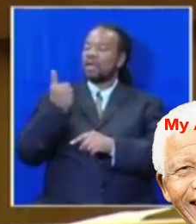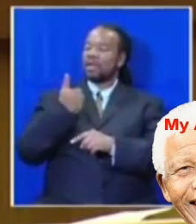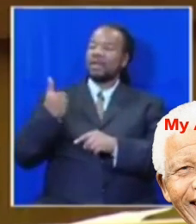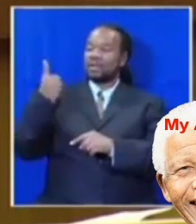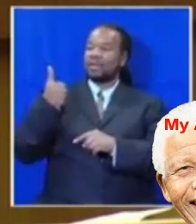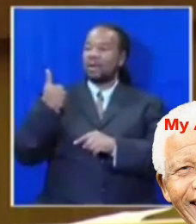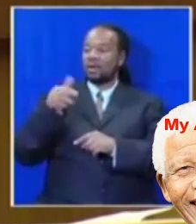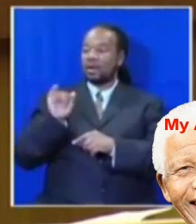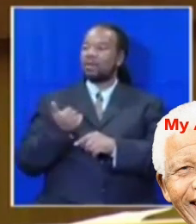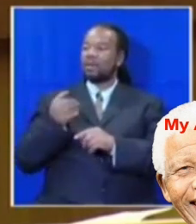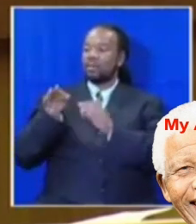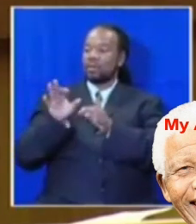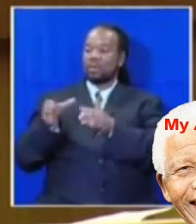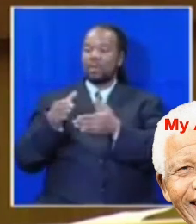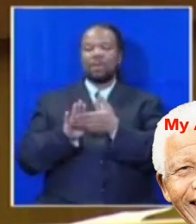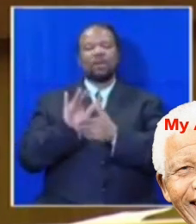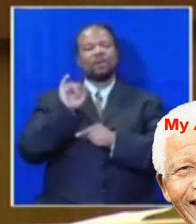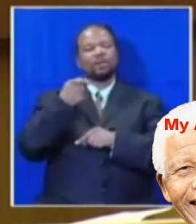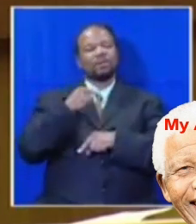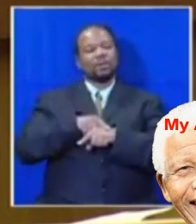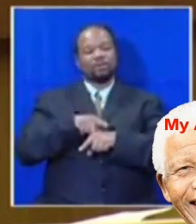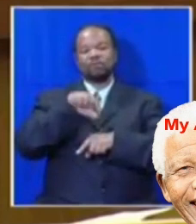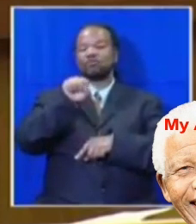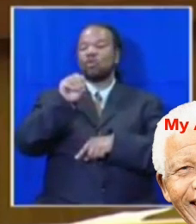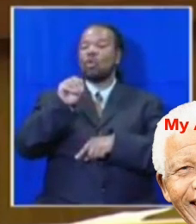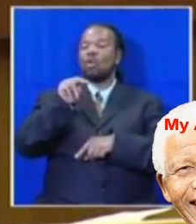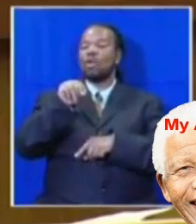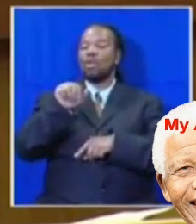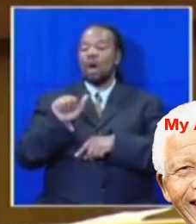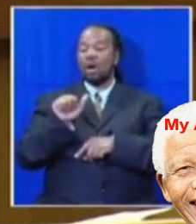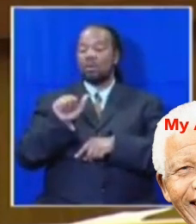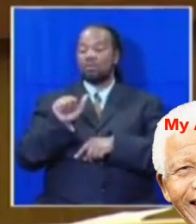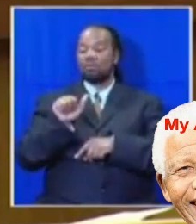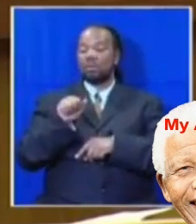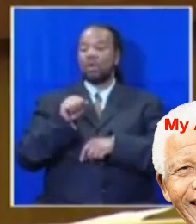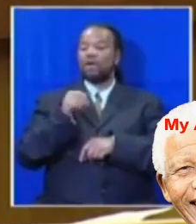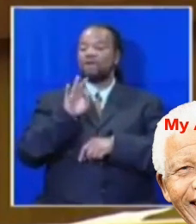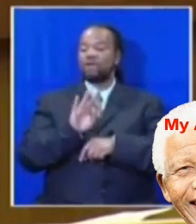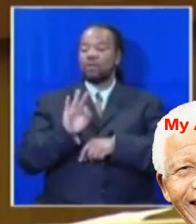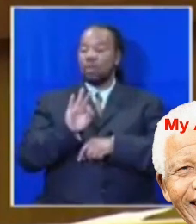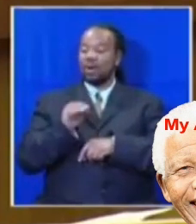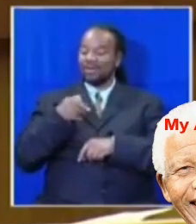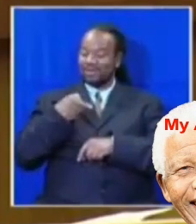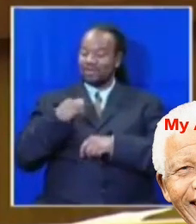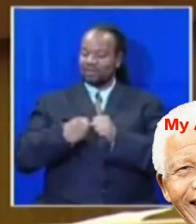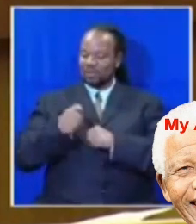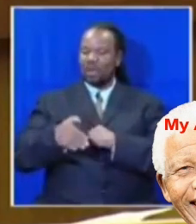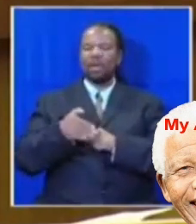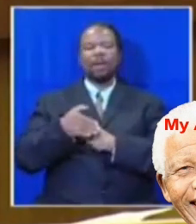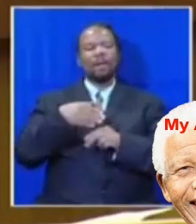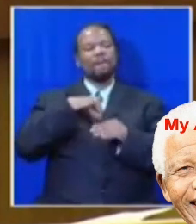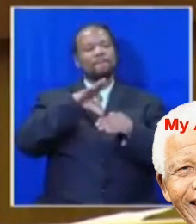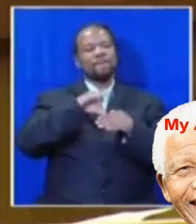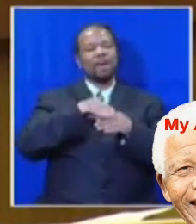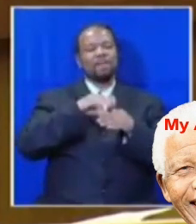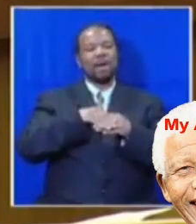During the State of the Nation address this year, this honorable member called